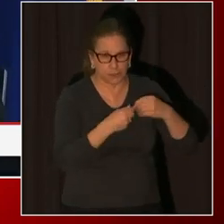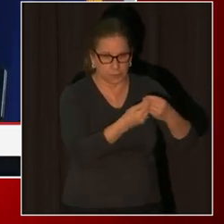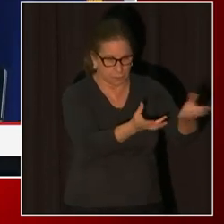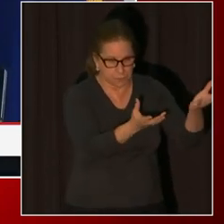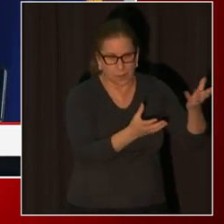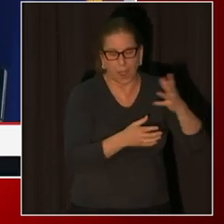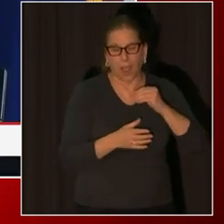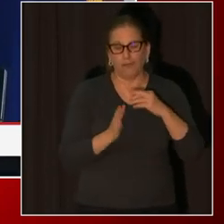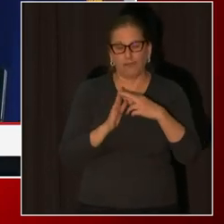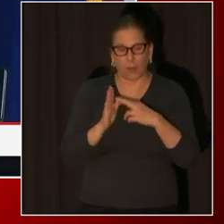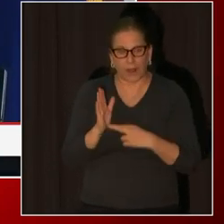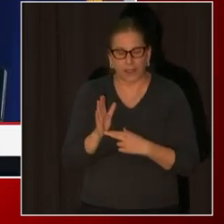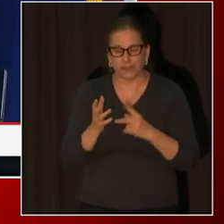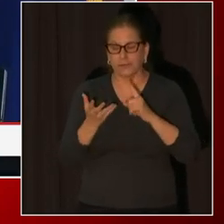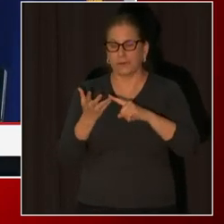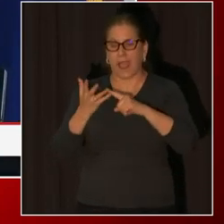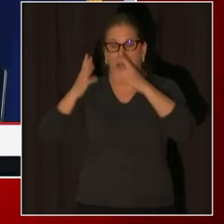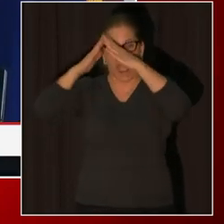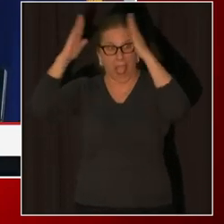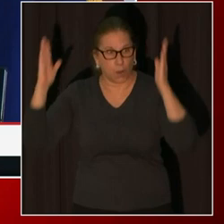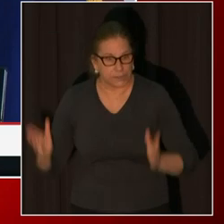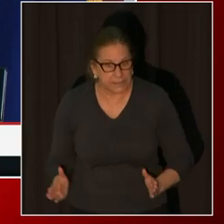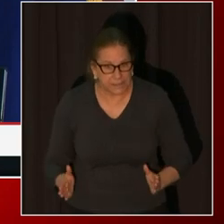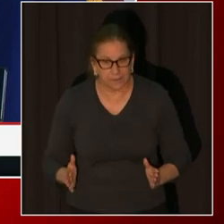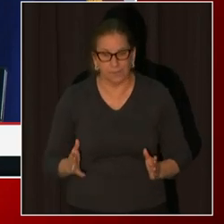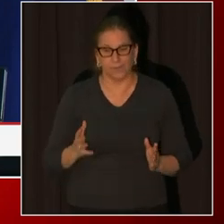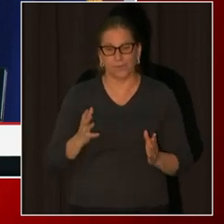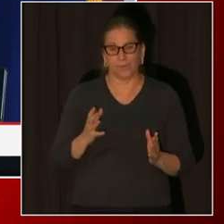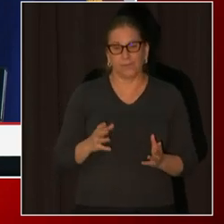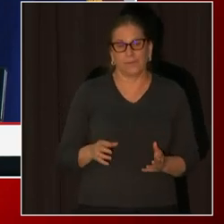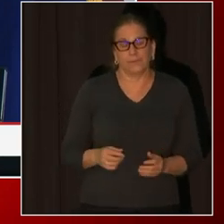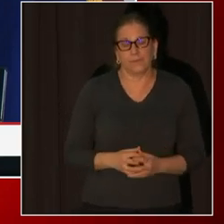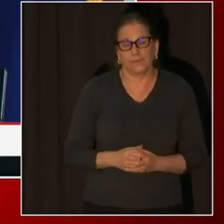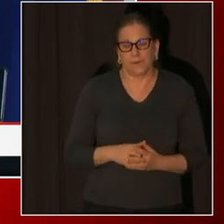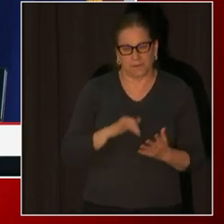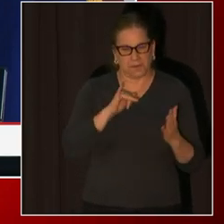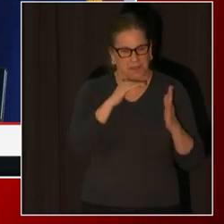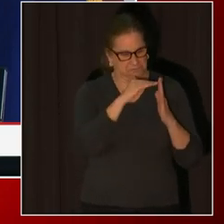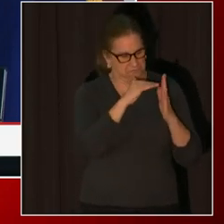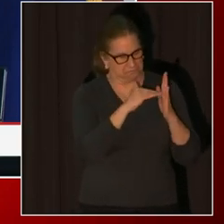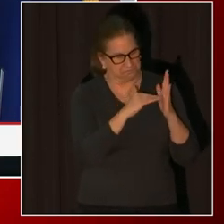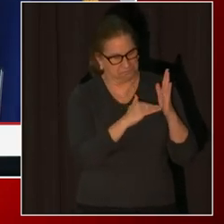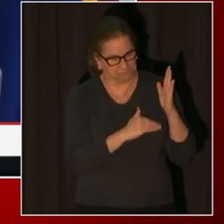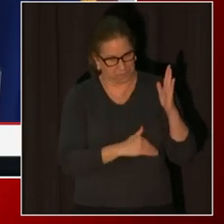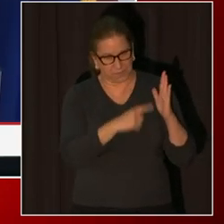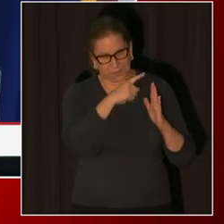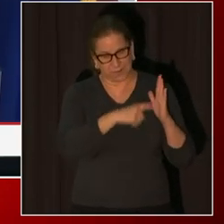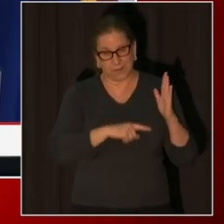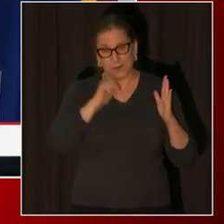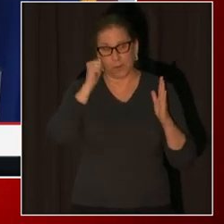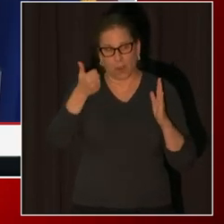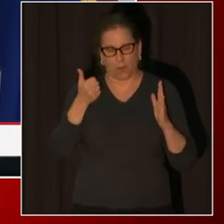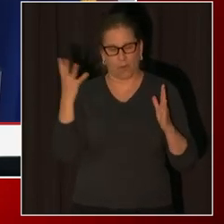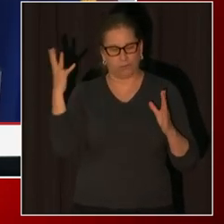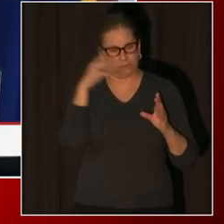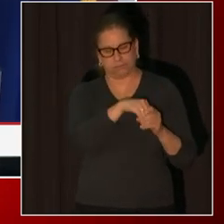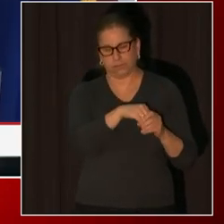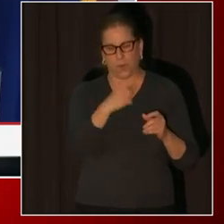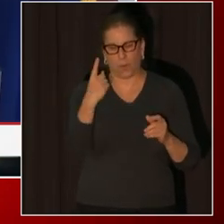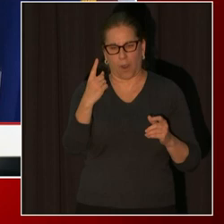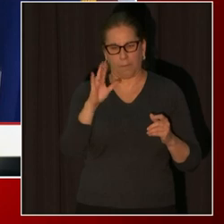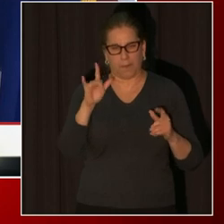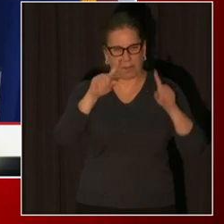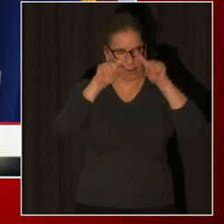tomorrow, as I said, is a consolidation and some refinement of what we've already adopted, but also will have some new provisions, such